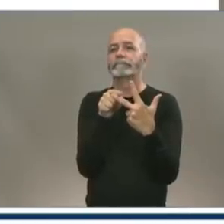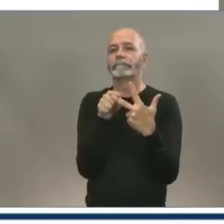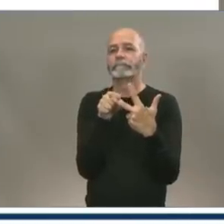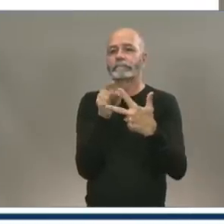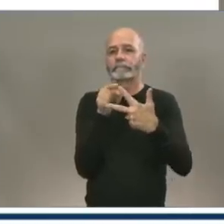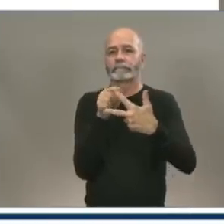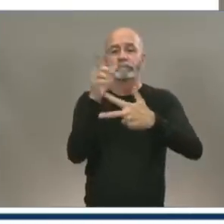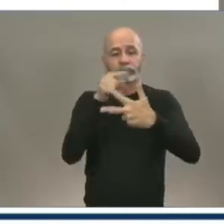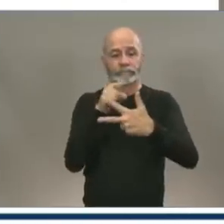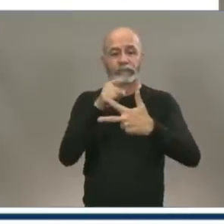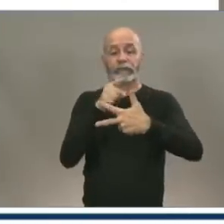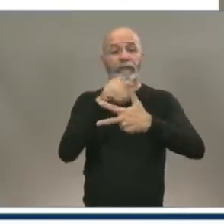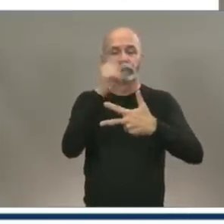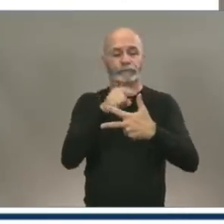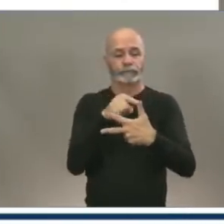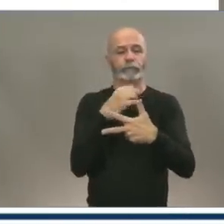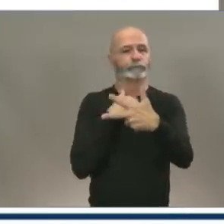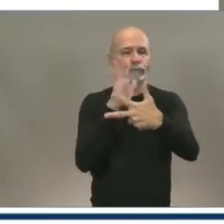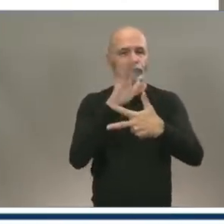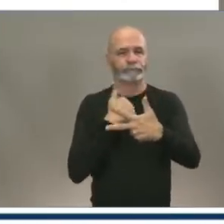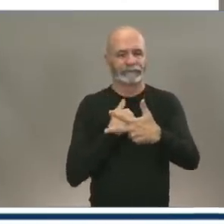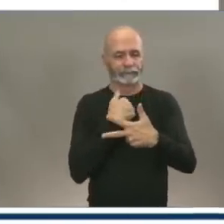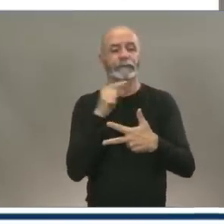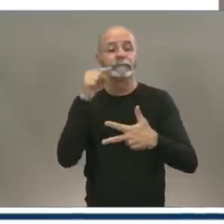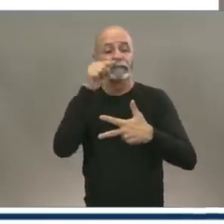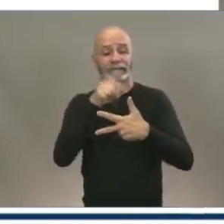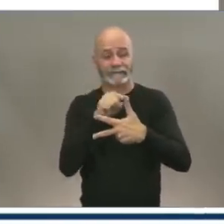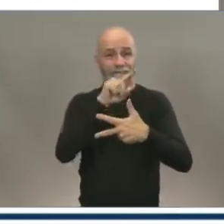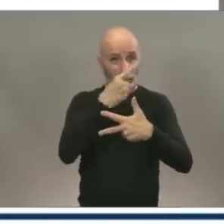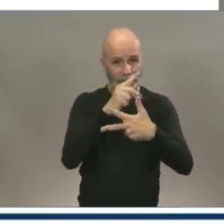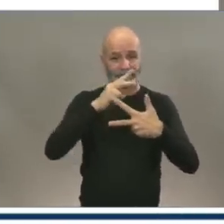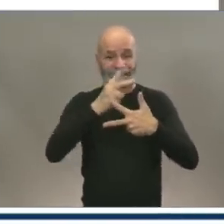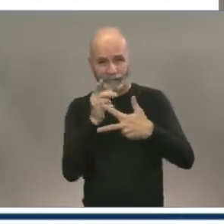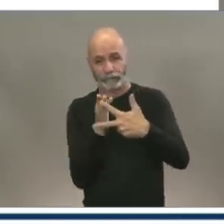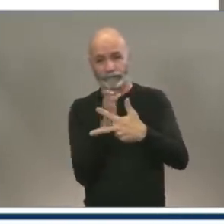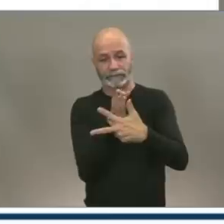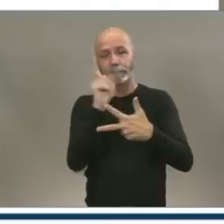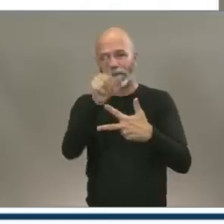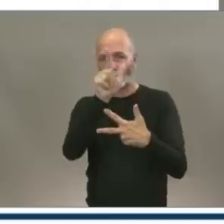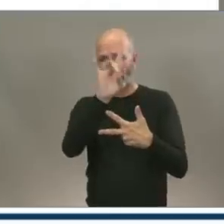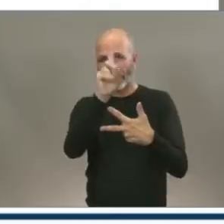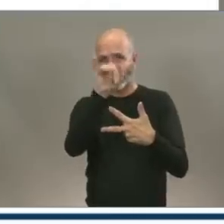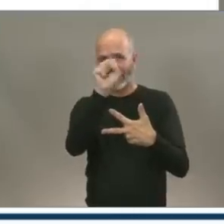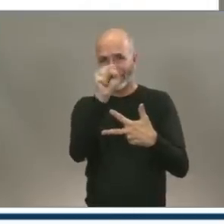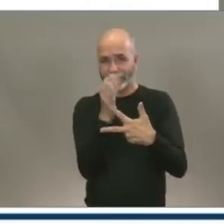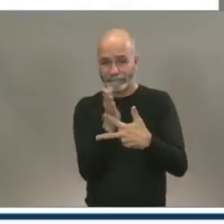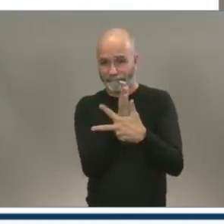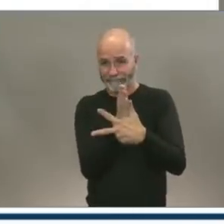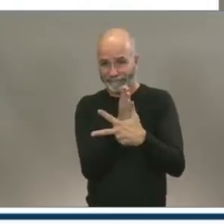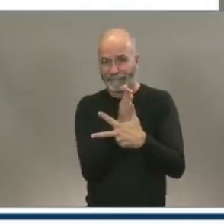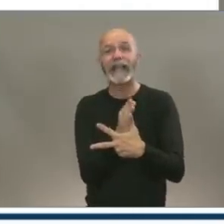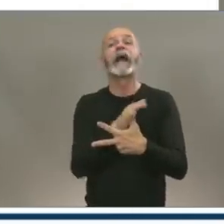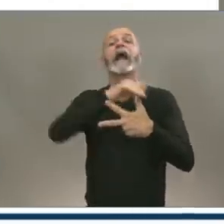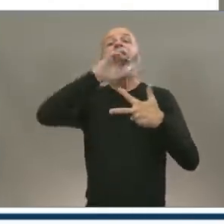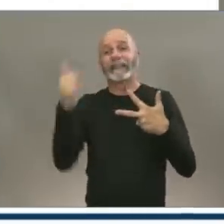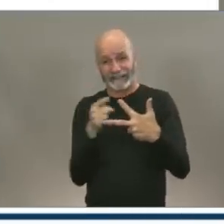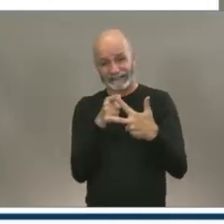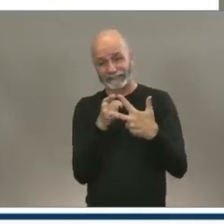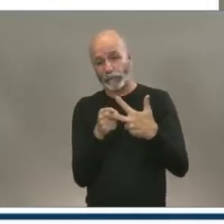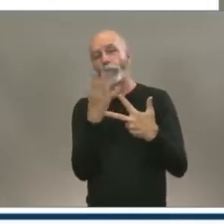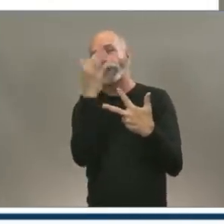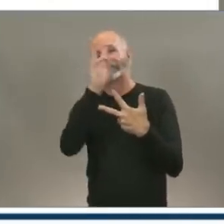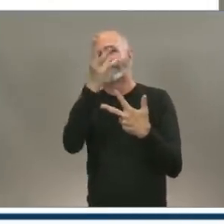caregivers, they has to be at least 6 months after they finish their primary series. Designated caregivers who meet